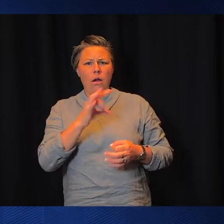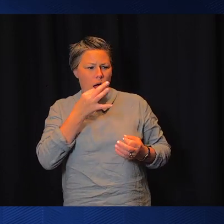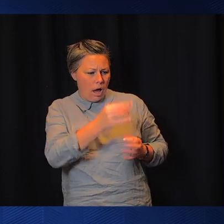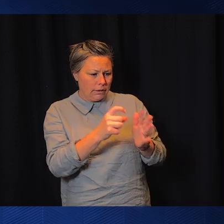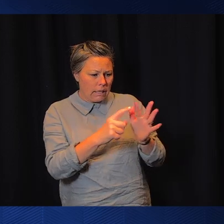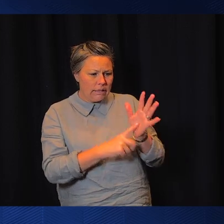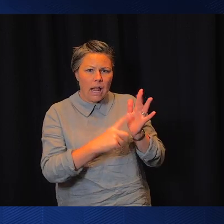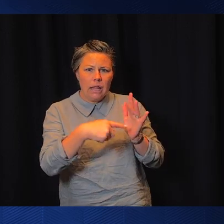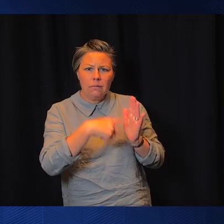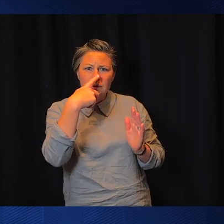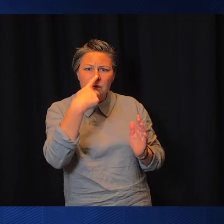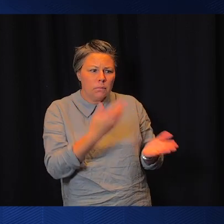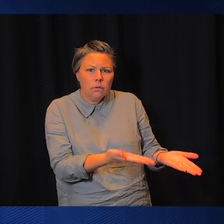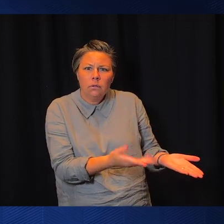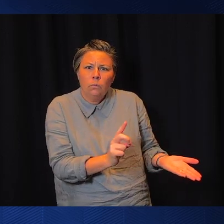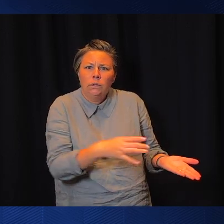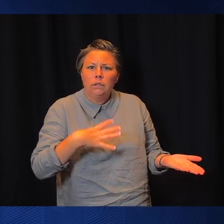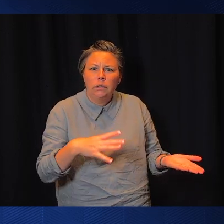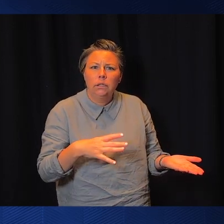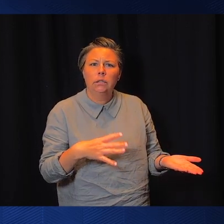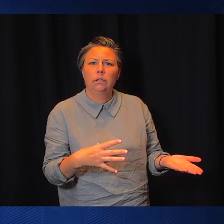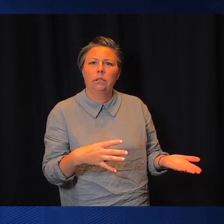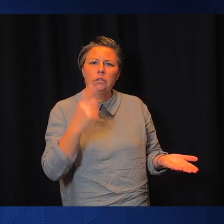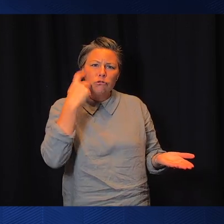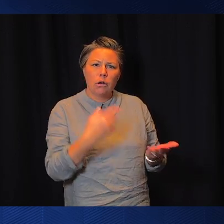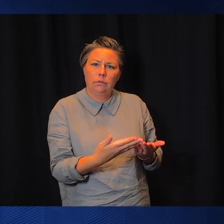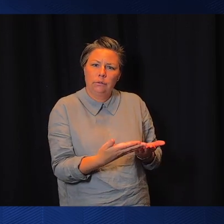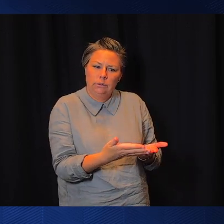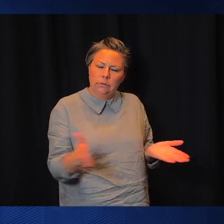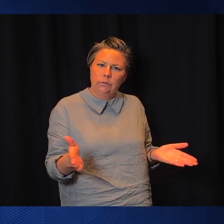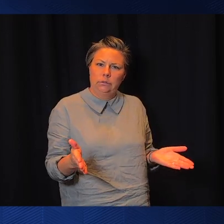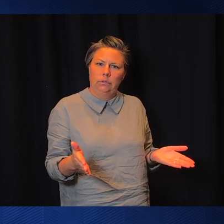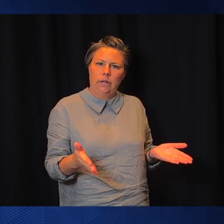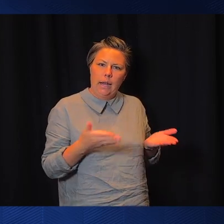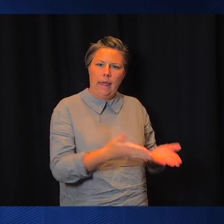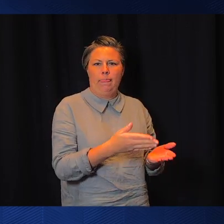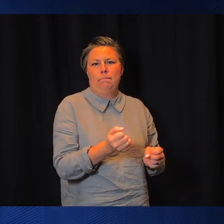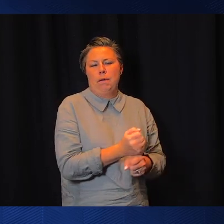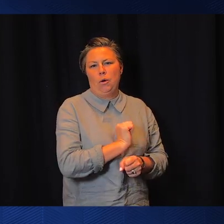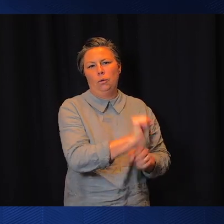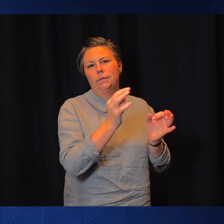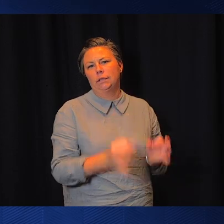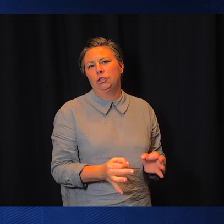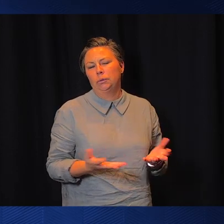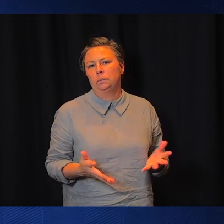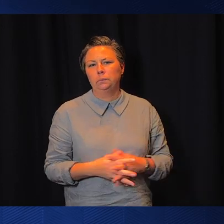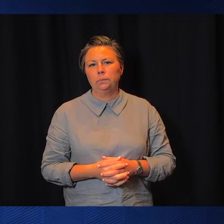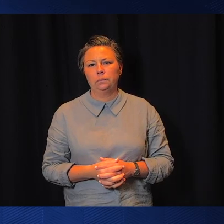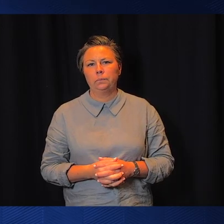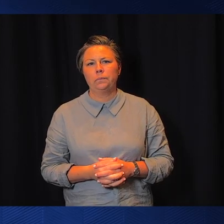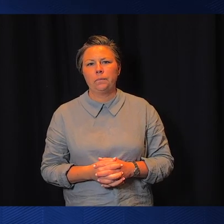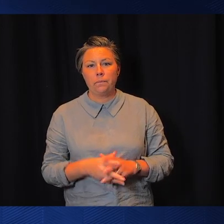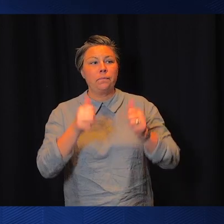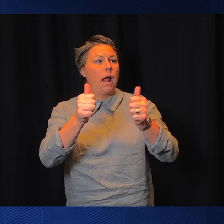and excluded community can be mainstream for the decision-making. Yeah. So that's my question. Thank you. And the